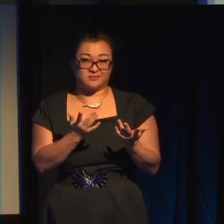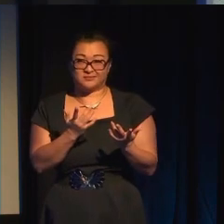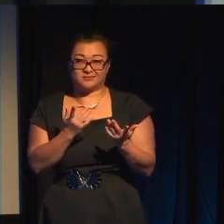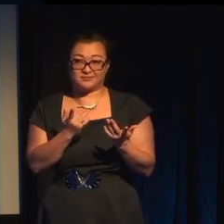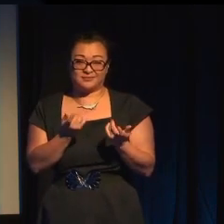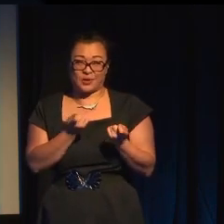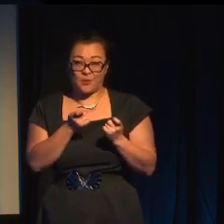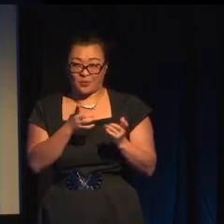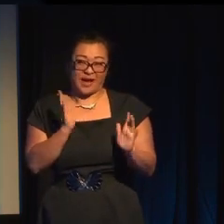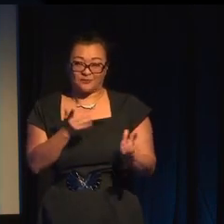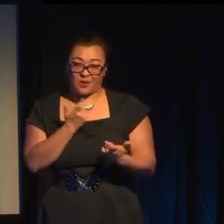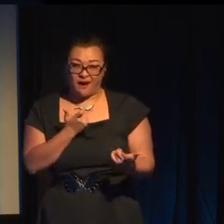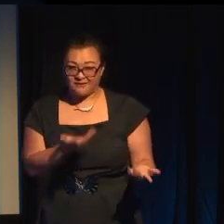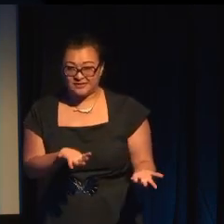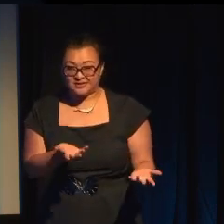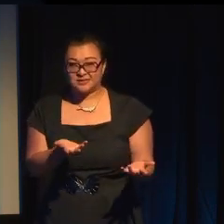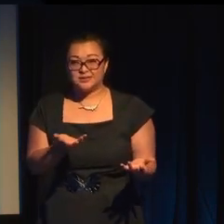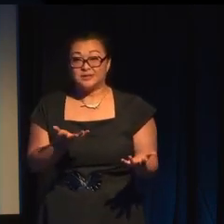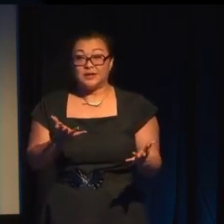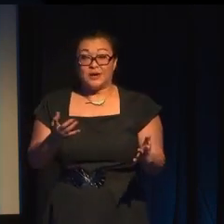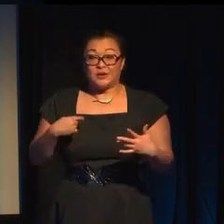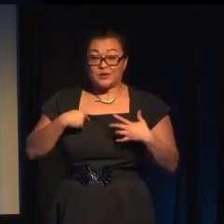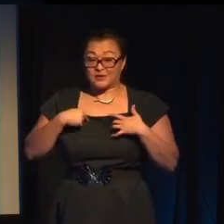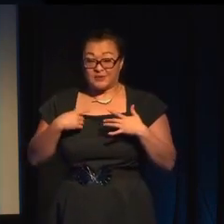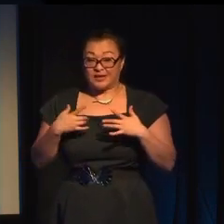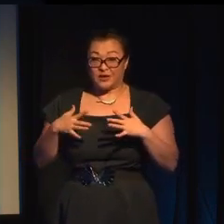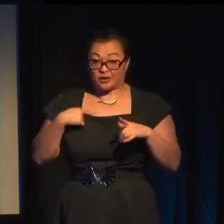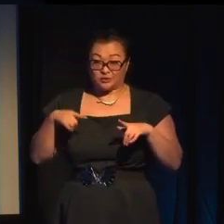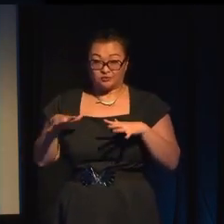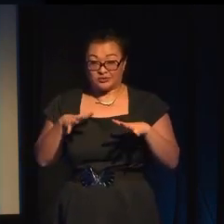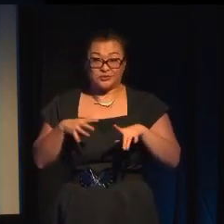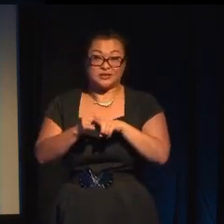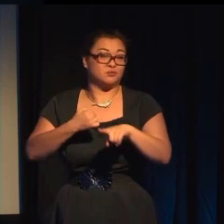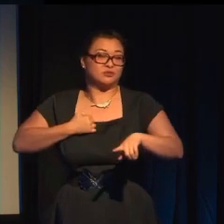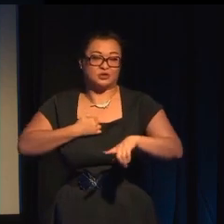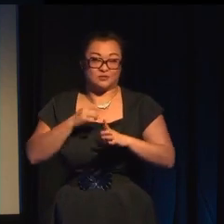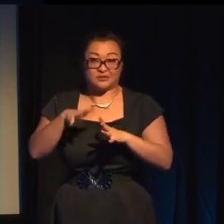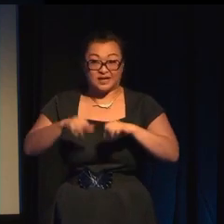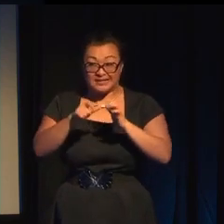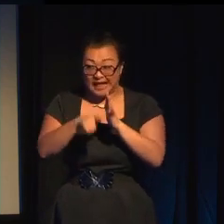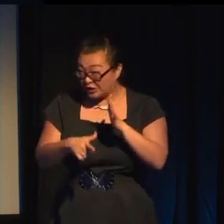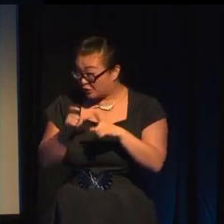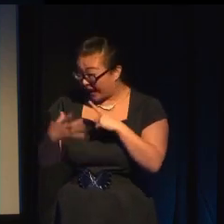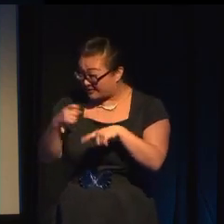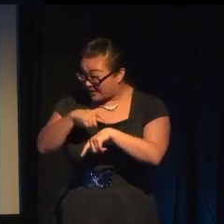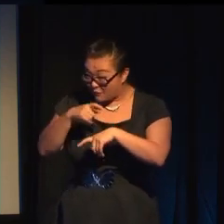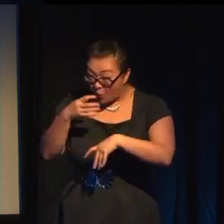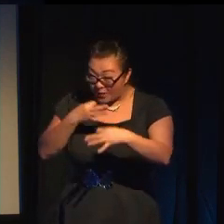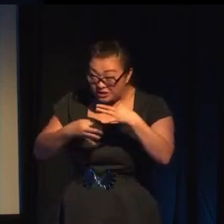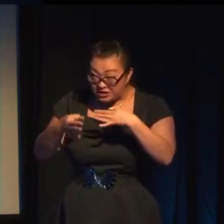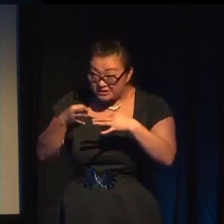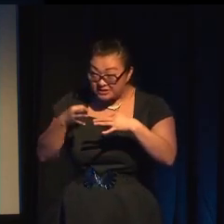you go. That's me. Rushed to catch up. Apologies that we started late. Do we have time for any questions or not? Yes, if you want